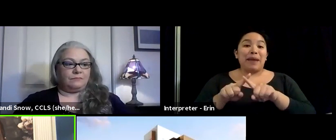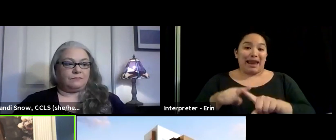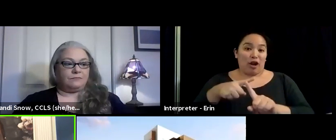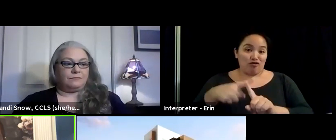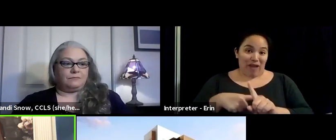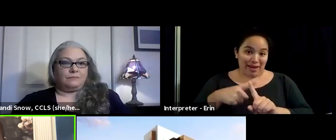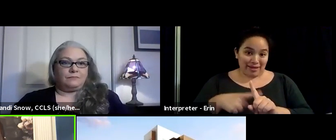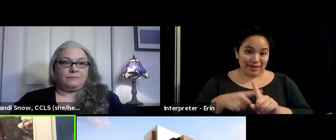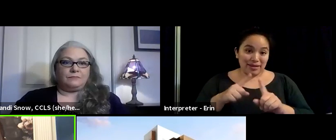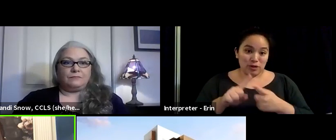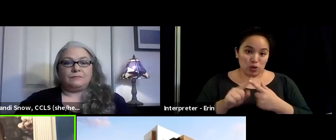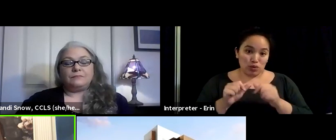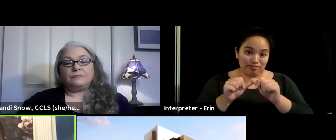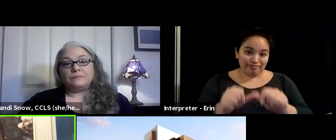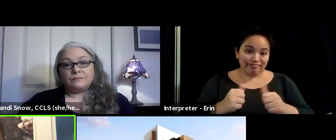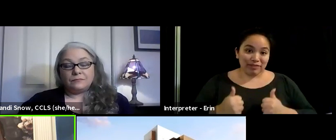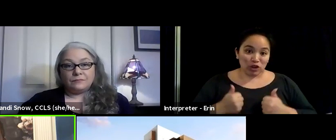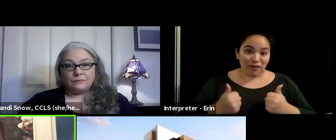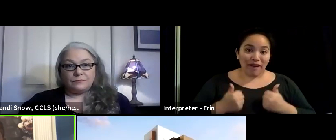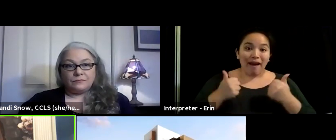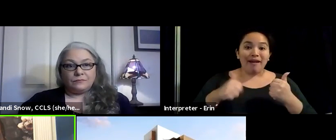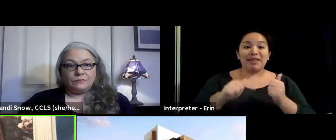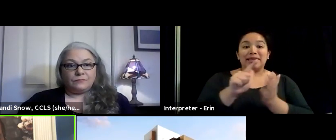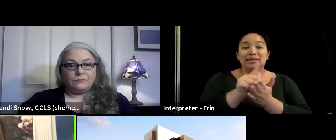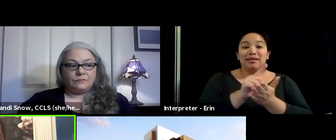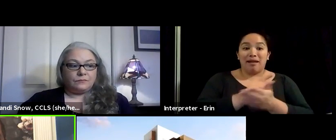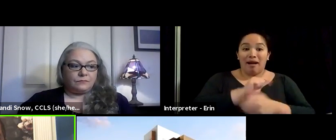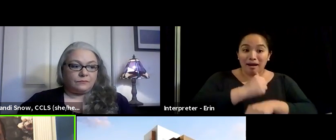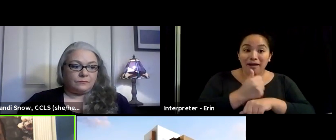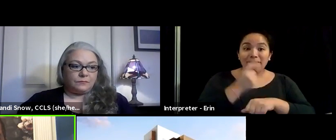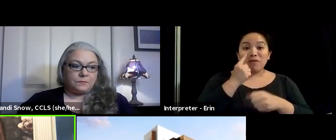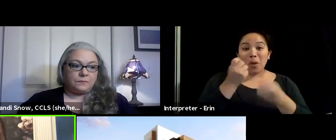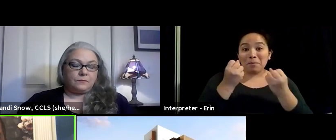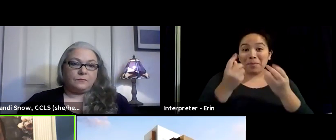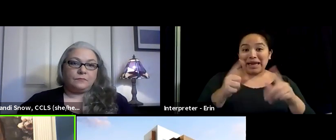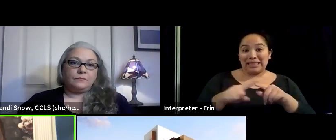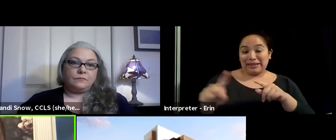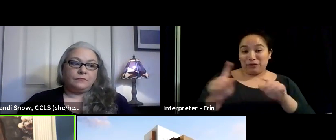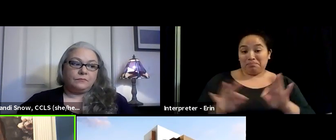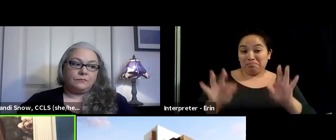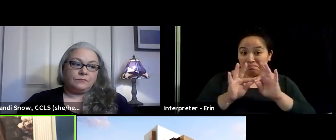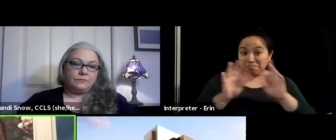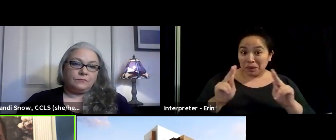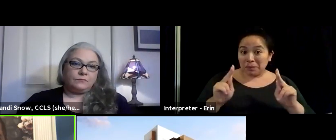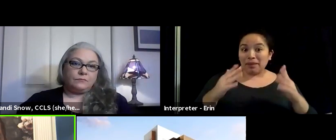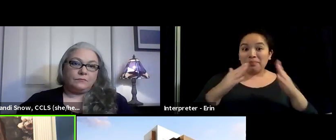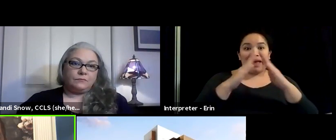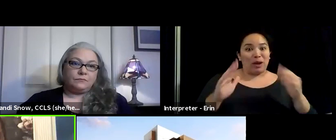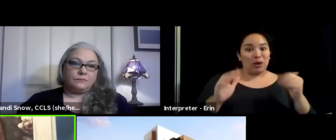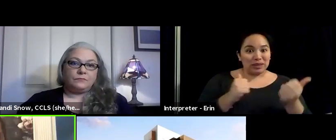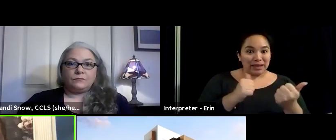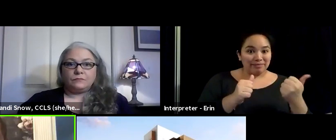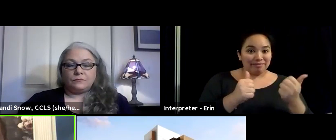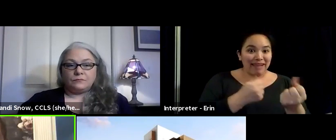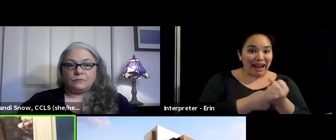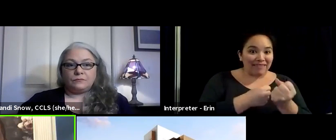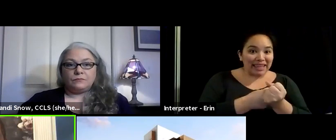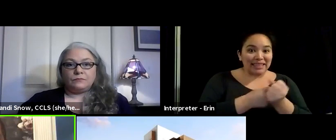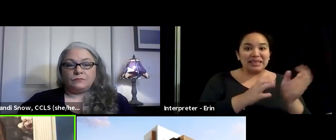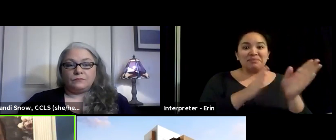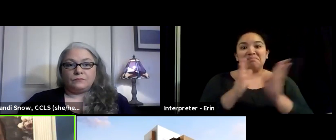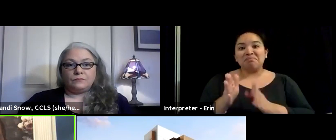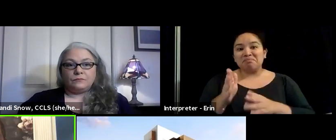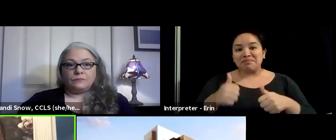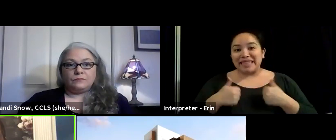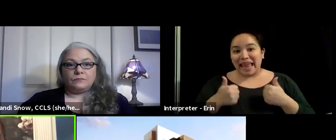survive. This law was made in agreement with many different stakeholders, including housing advocates, tenants,